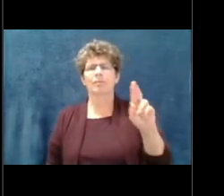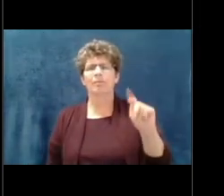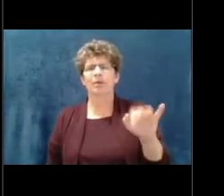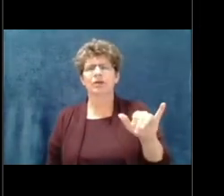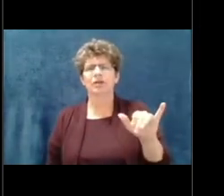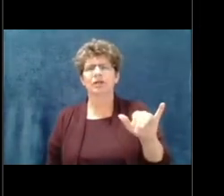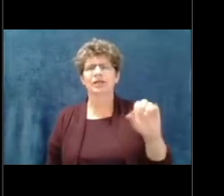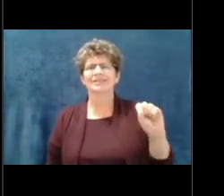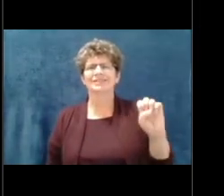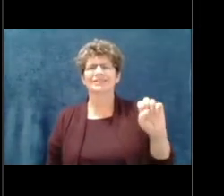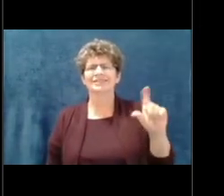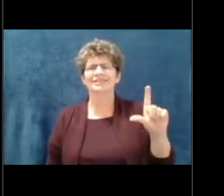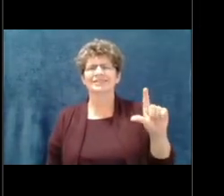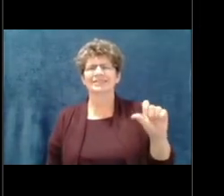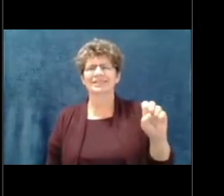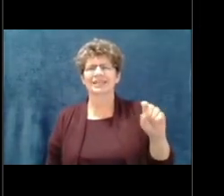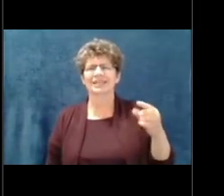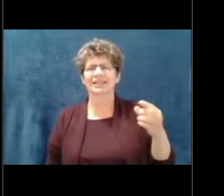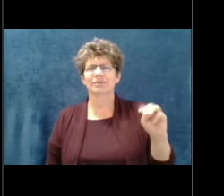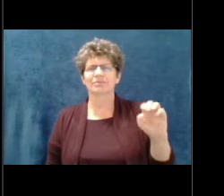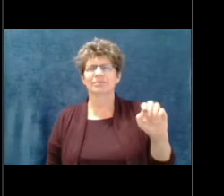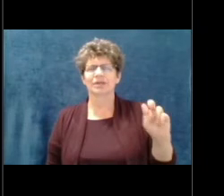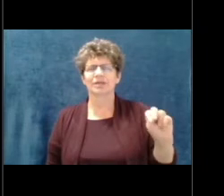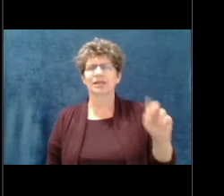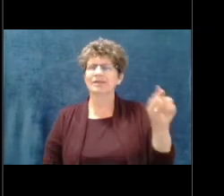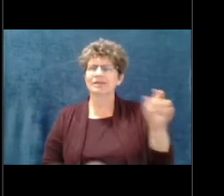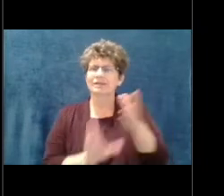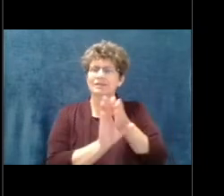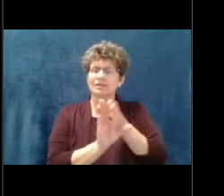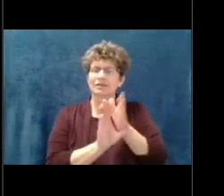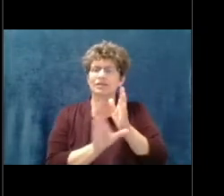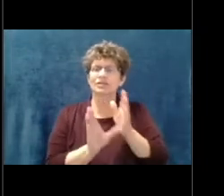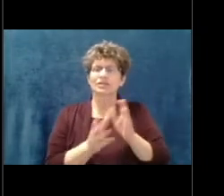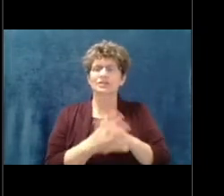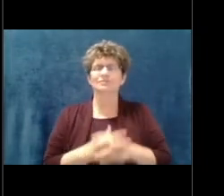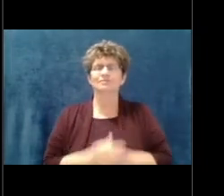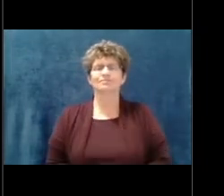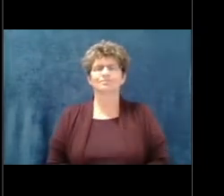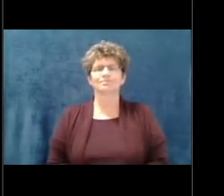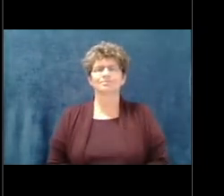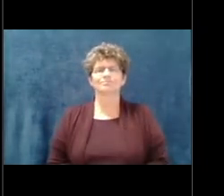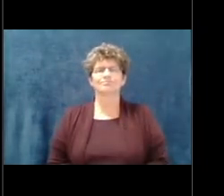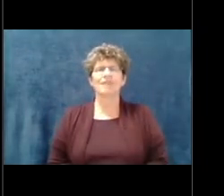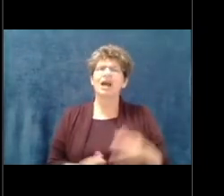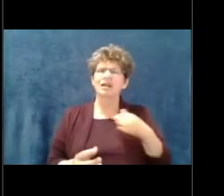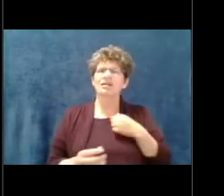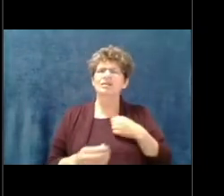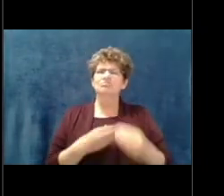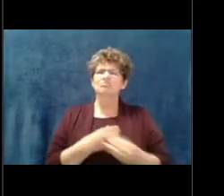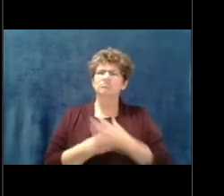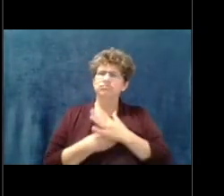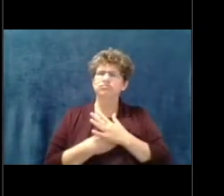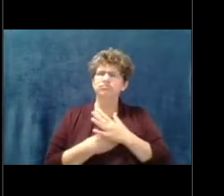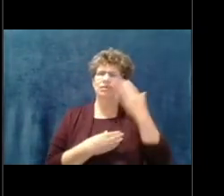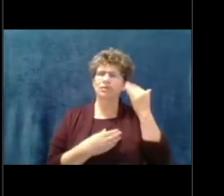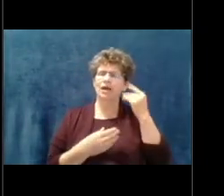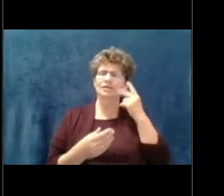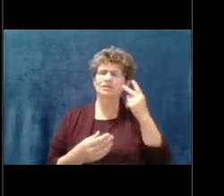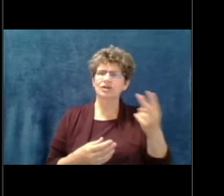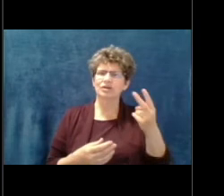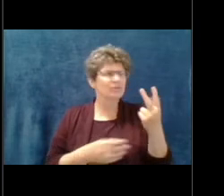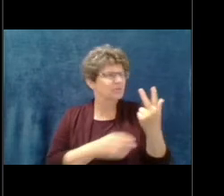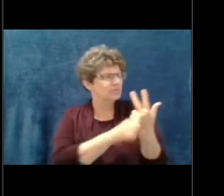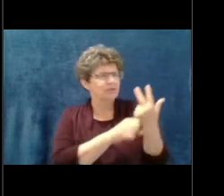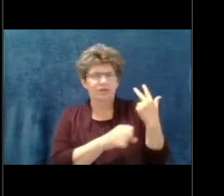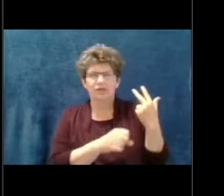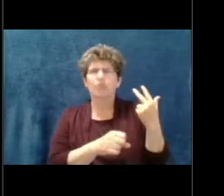for me in getting interested in this topic and in health promotion generally. I saw a great talk from him a few years ago. And again, he talks about this idea that in mental